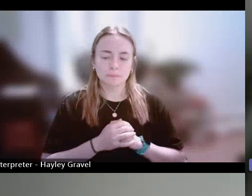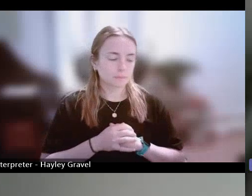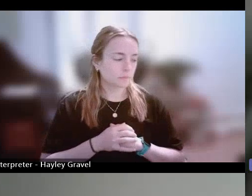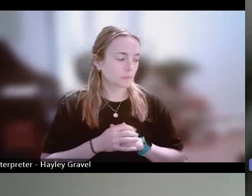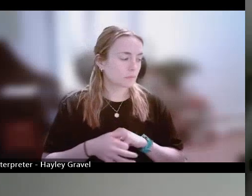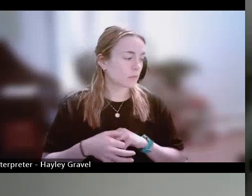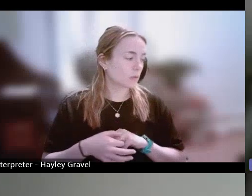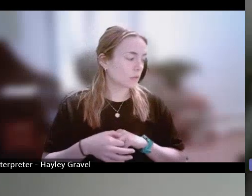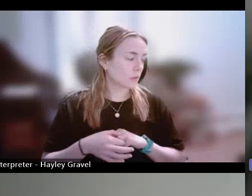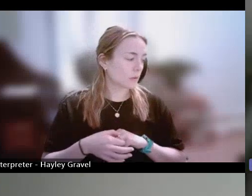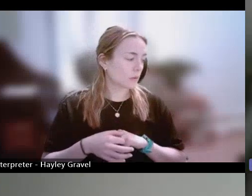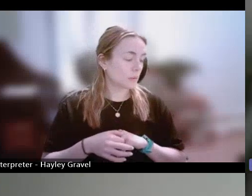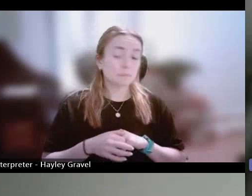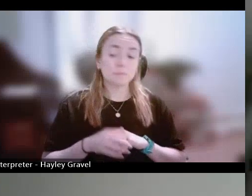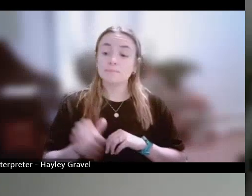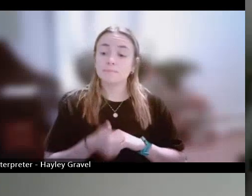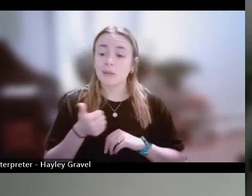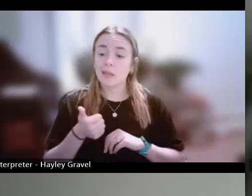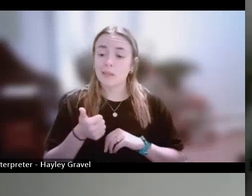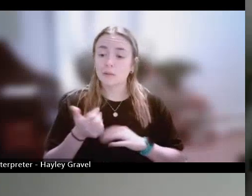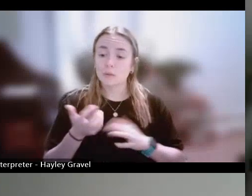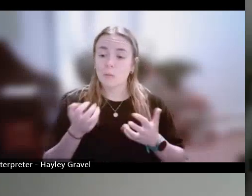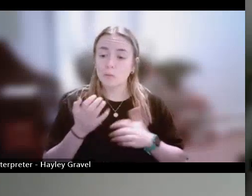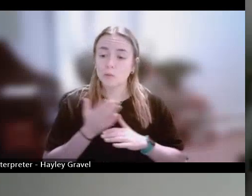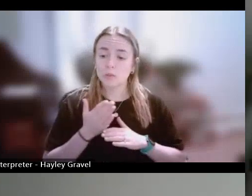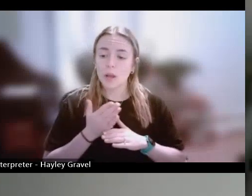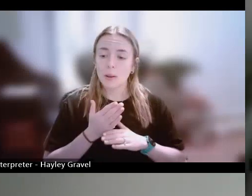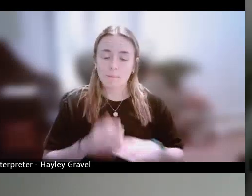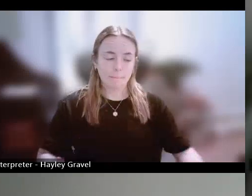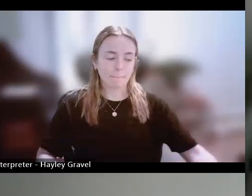right. Someone else?